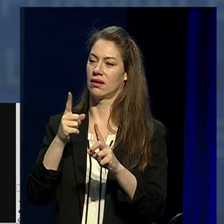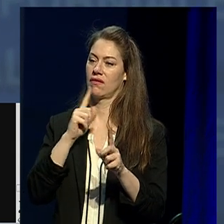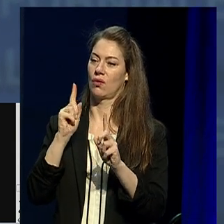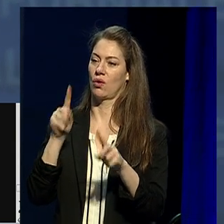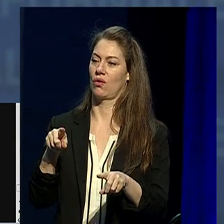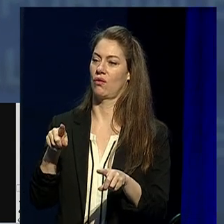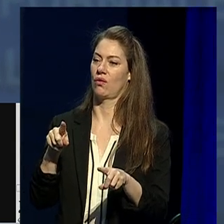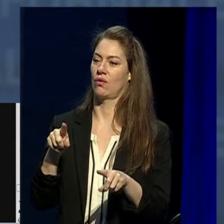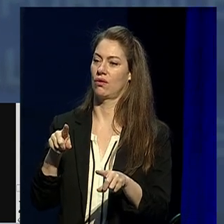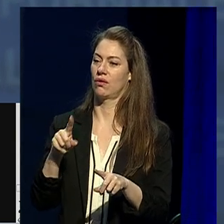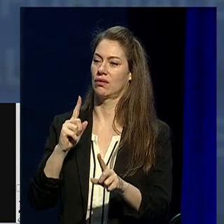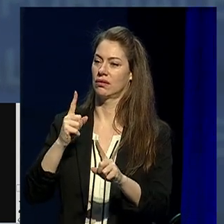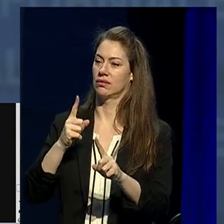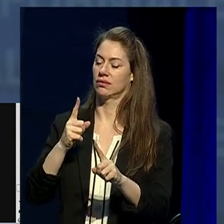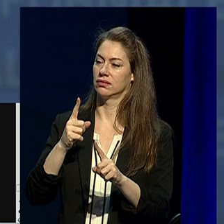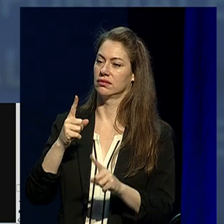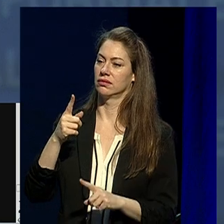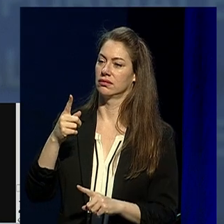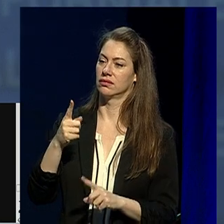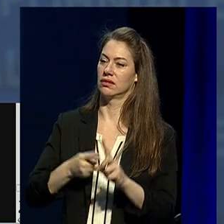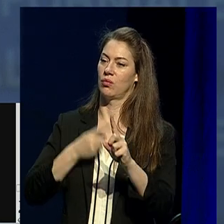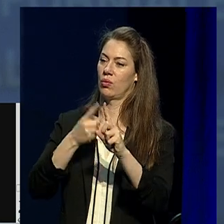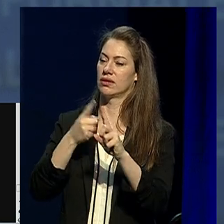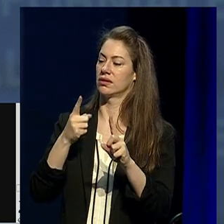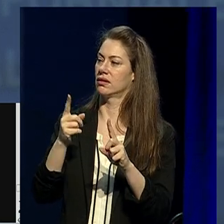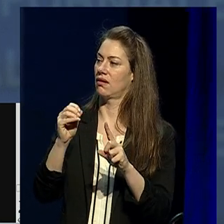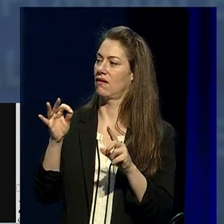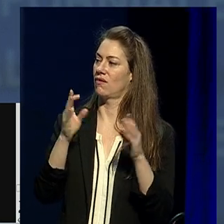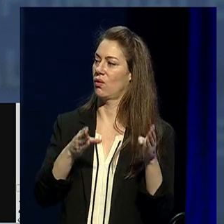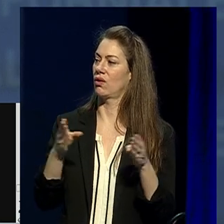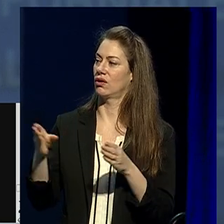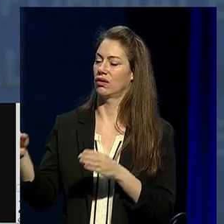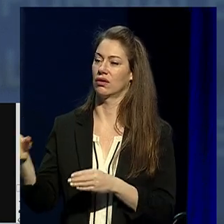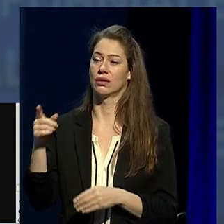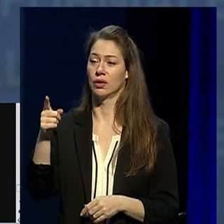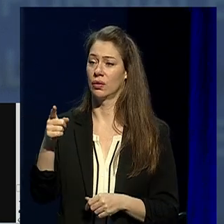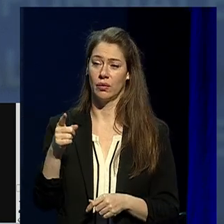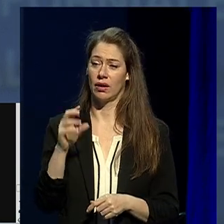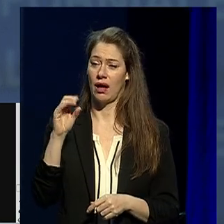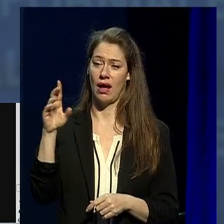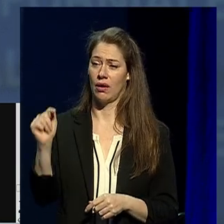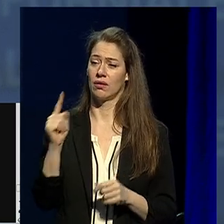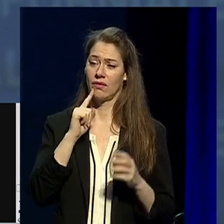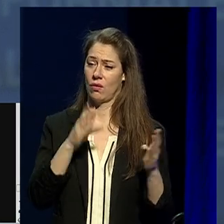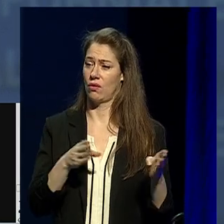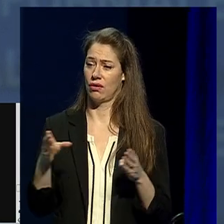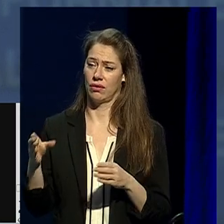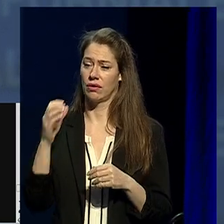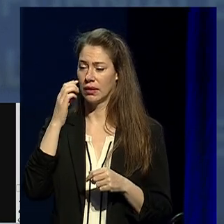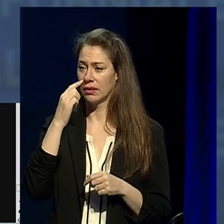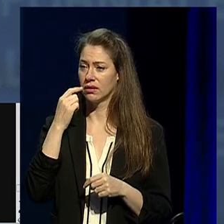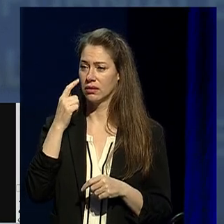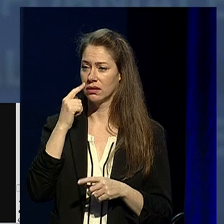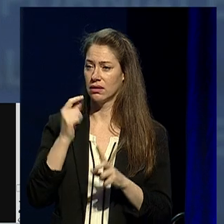energetic. Please help me welcome you. You are out of.